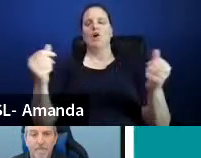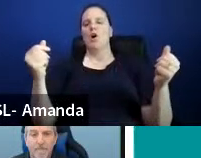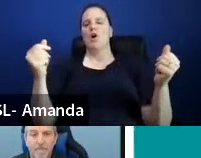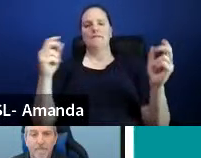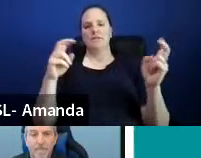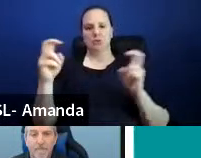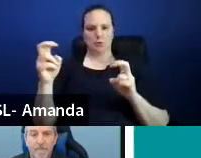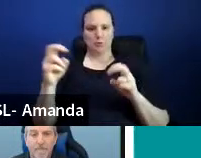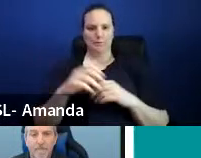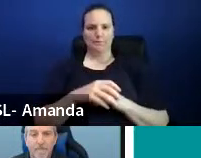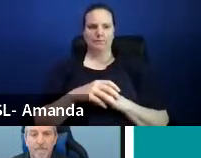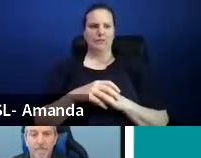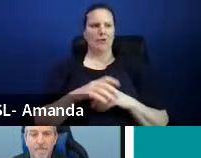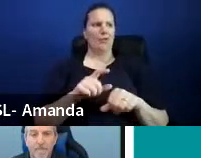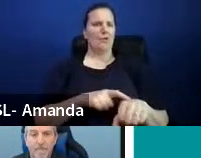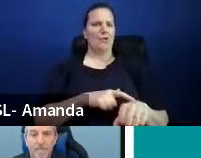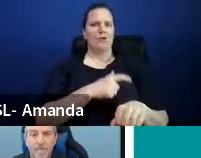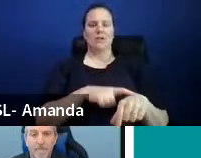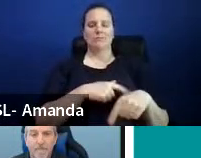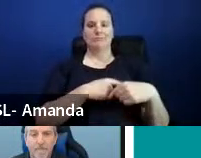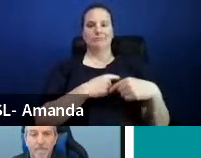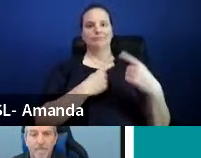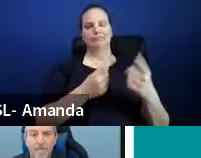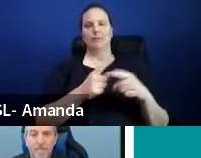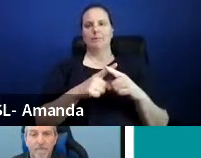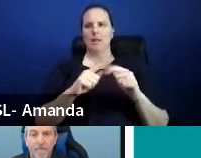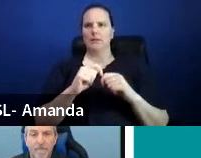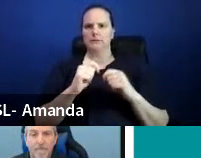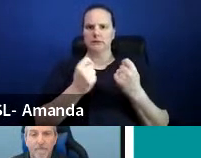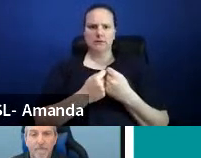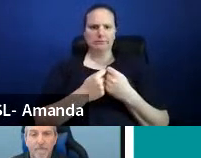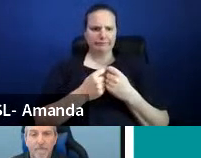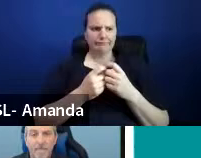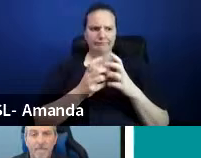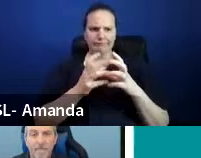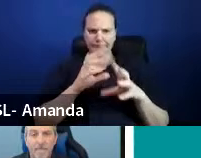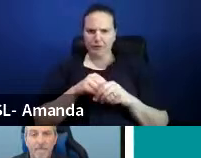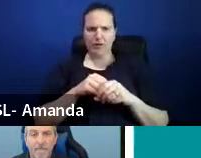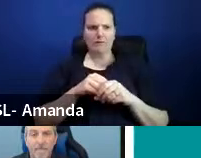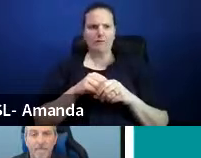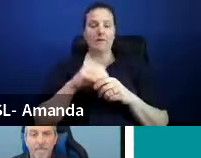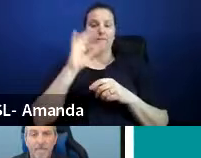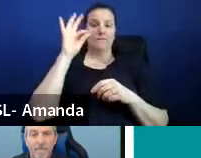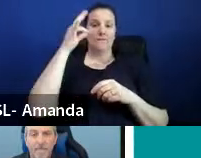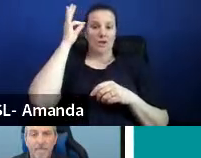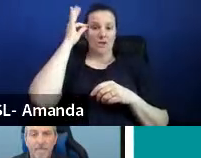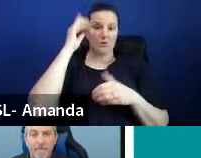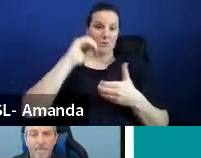a long time to get it done, but our team dug in along with our federal partners